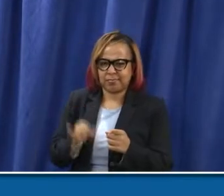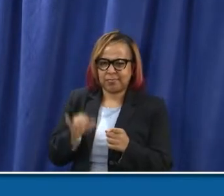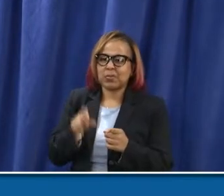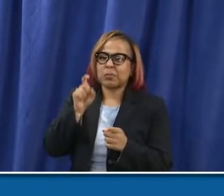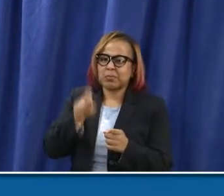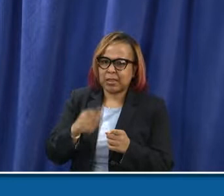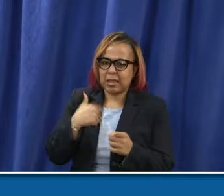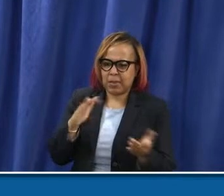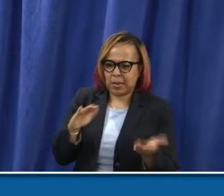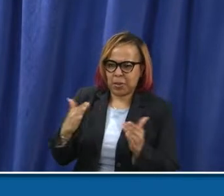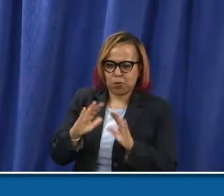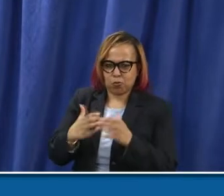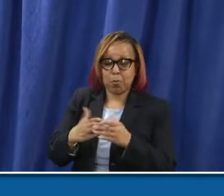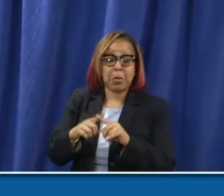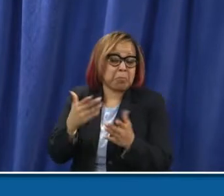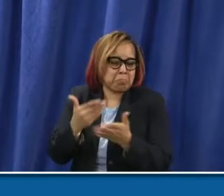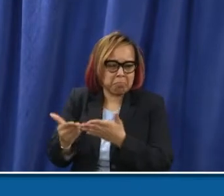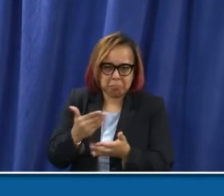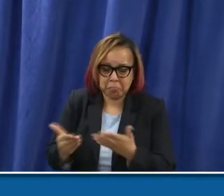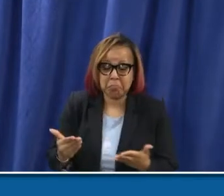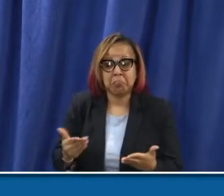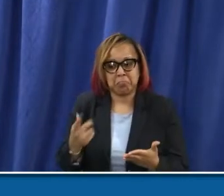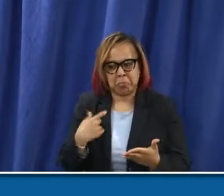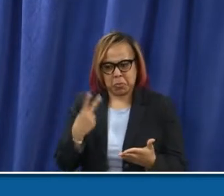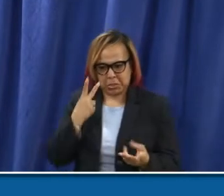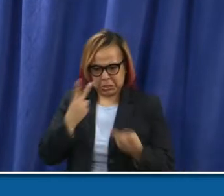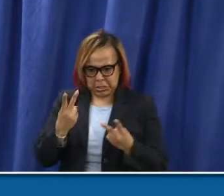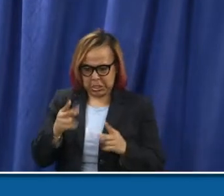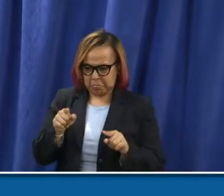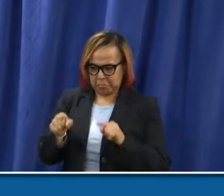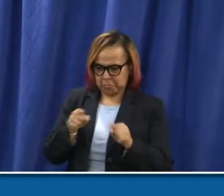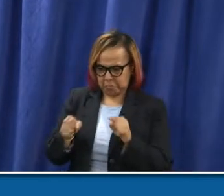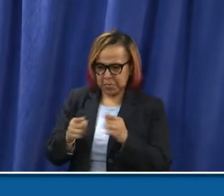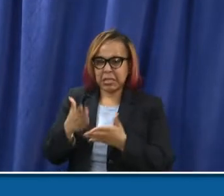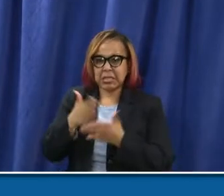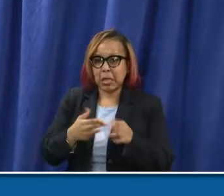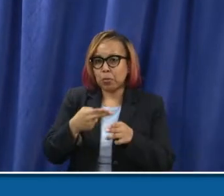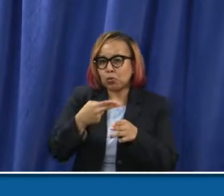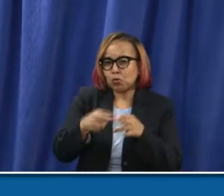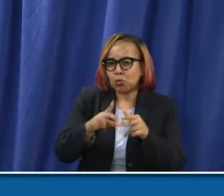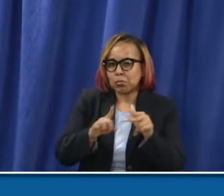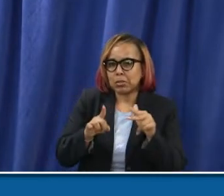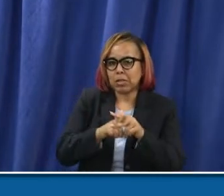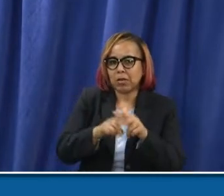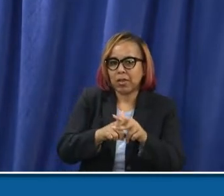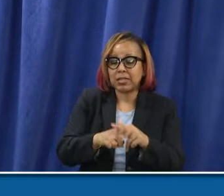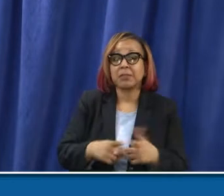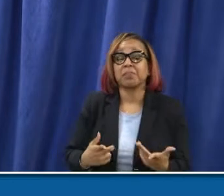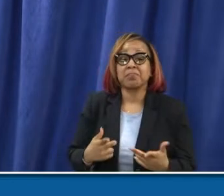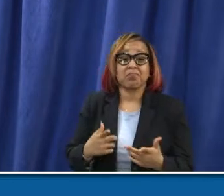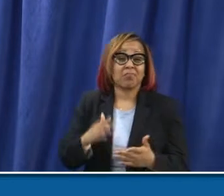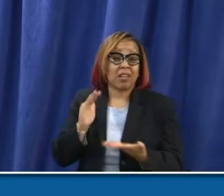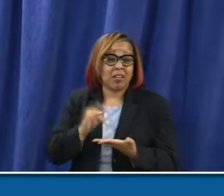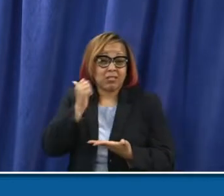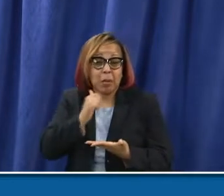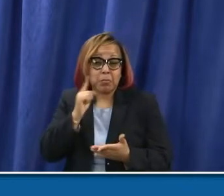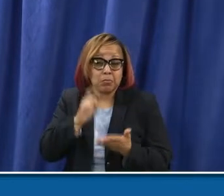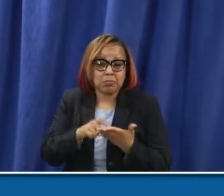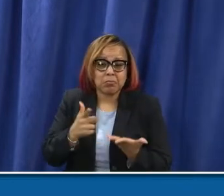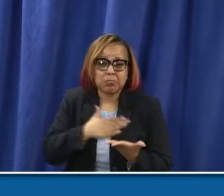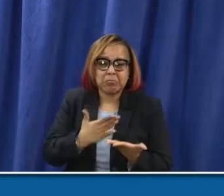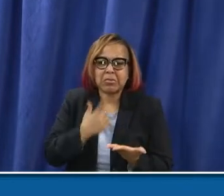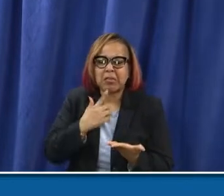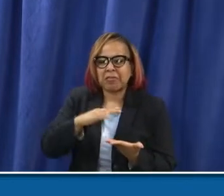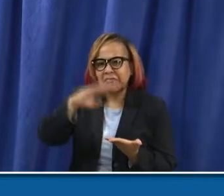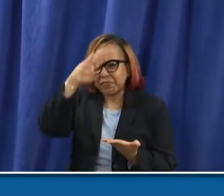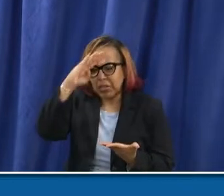to have a comparison group. But nevertheless, we do see some of these short-term side effects. Less commonly, we saw fever or